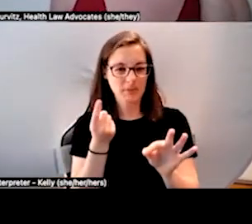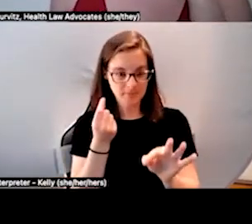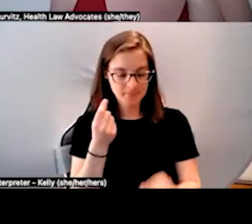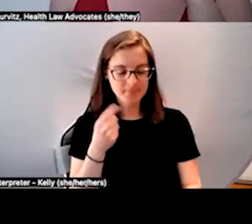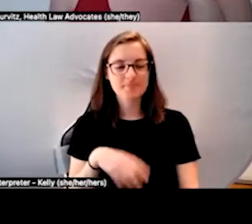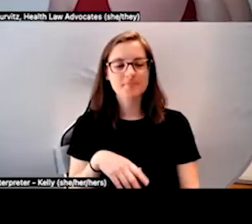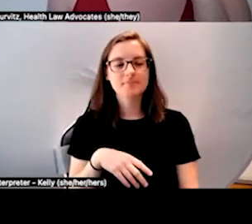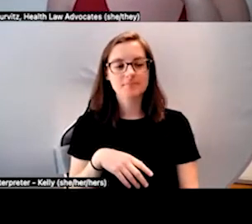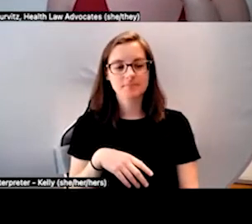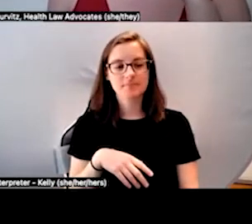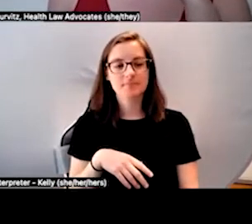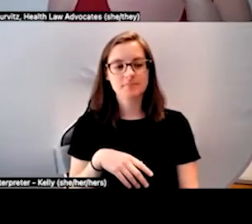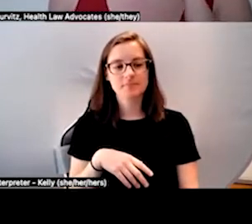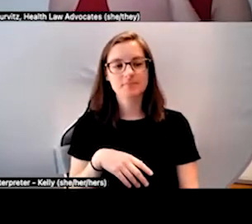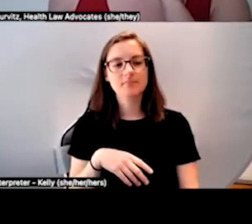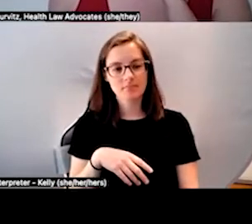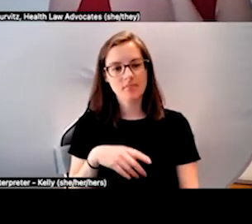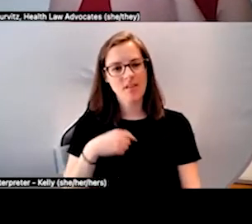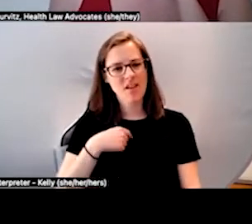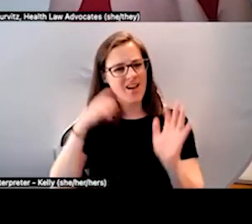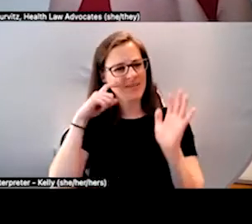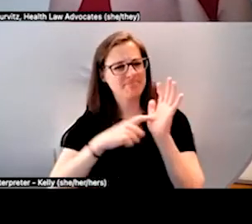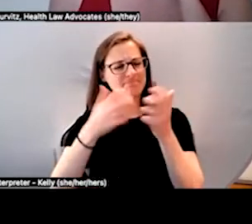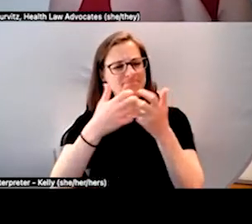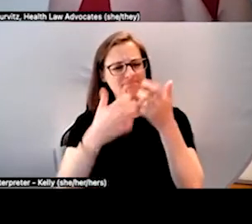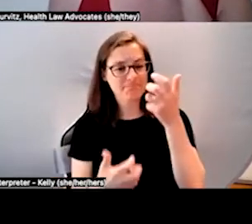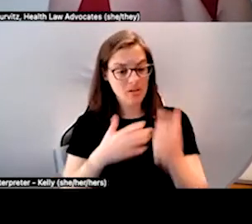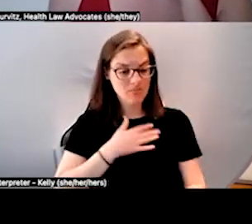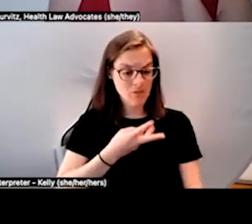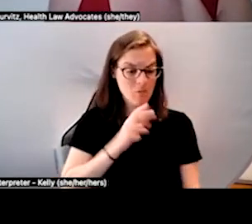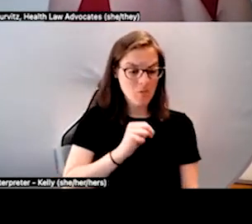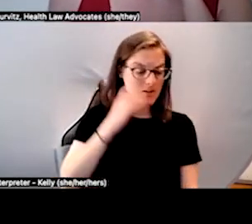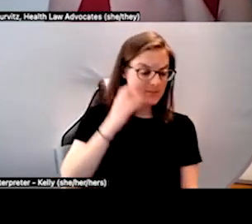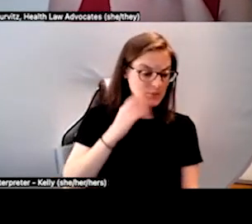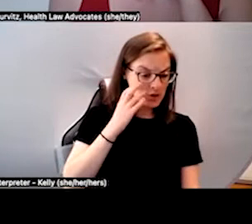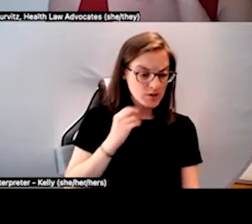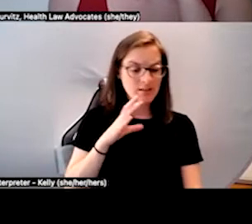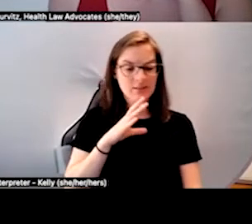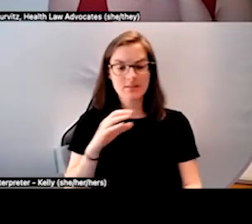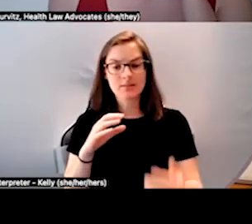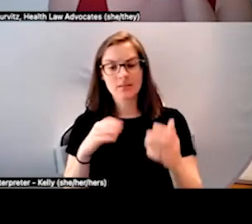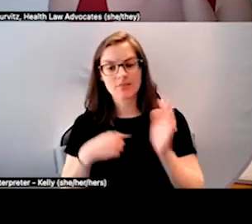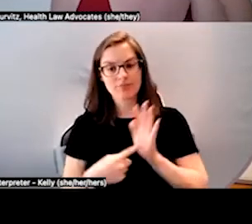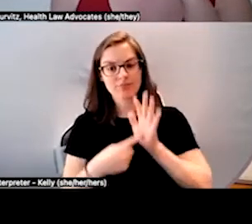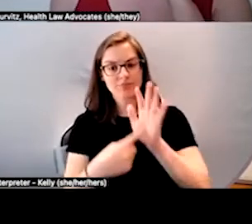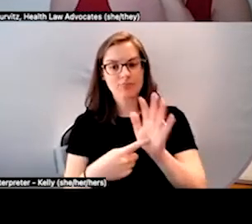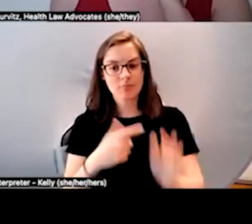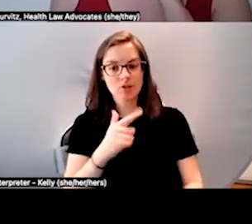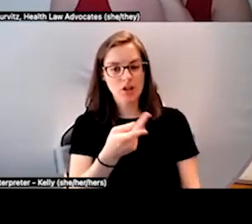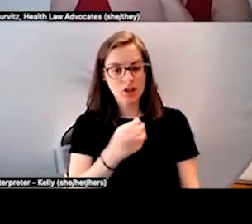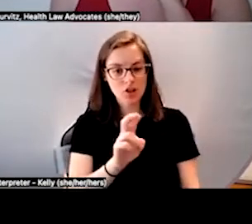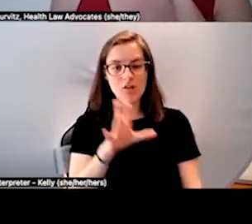it as a marked incongruence between one's experienced or expressed gender and signed